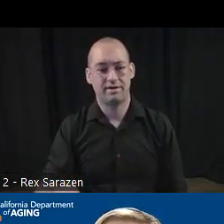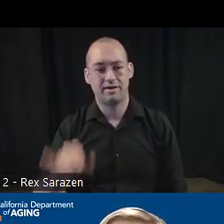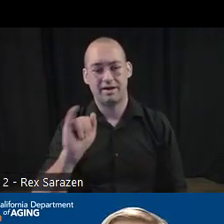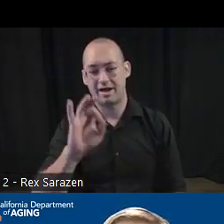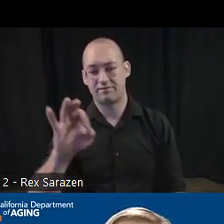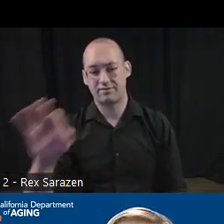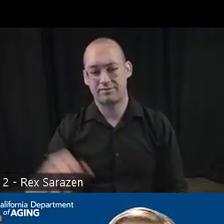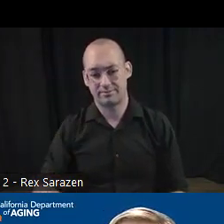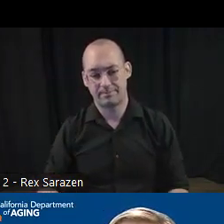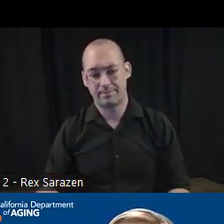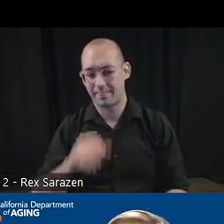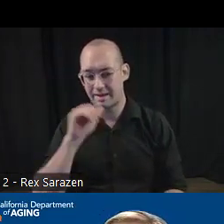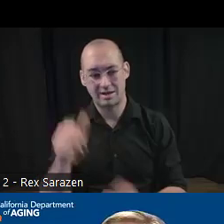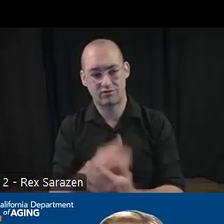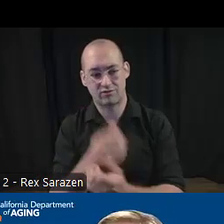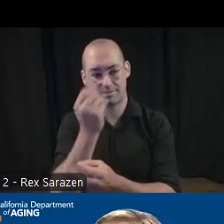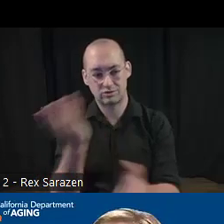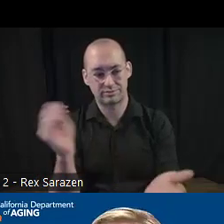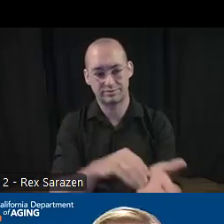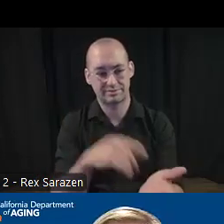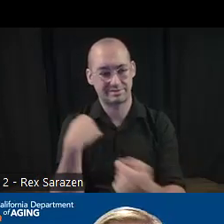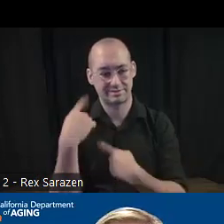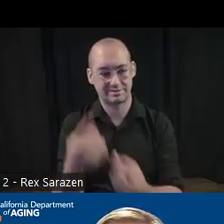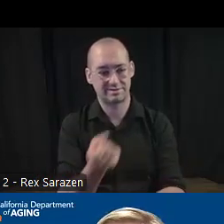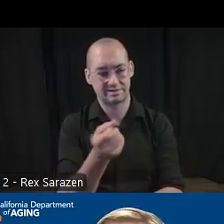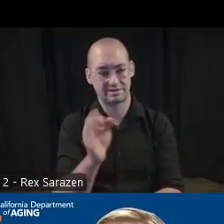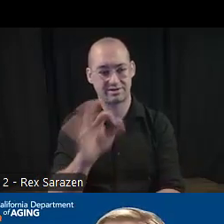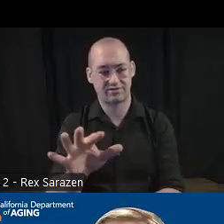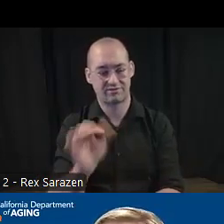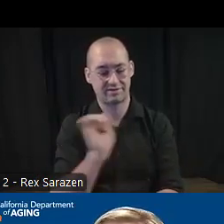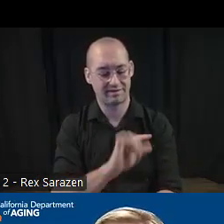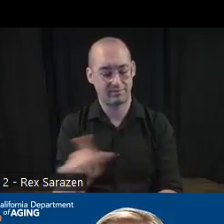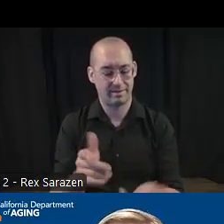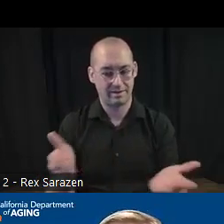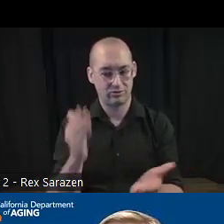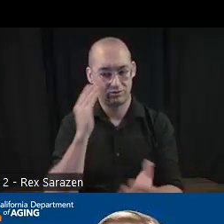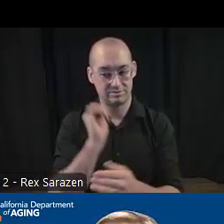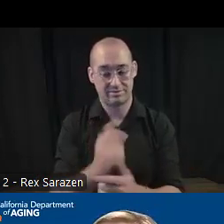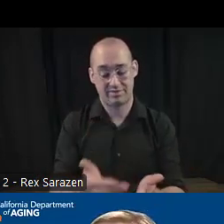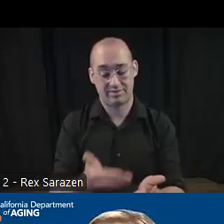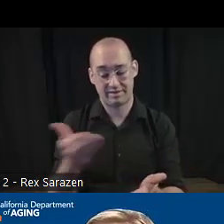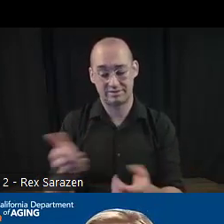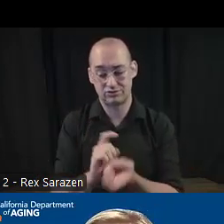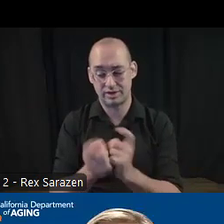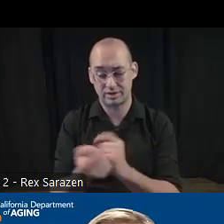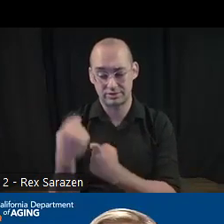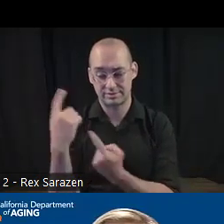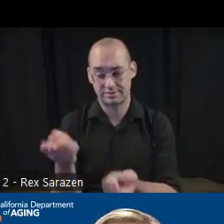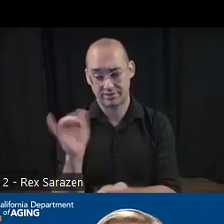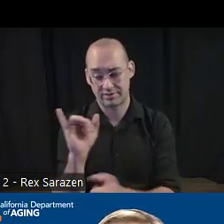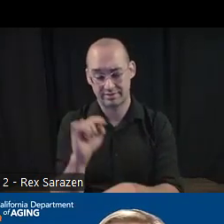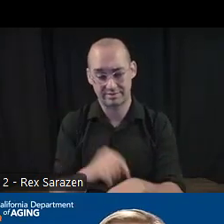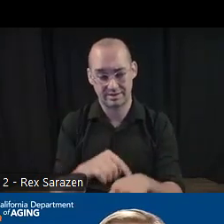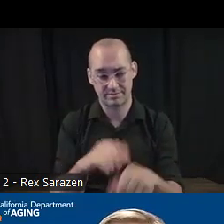since 1995. And all of us on this call know things have changed at the community